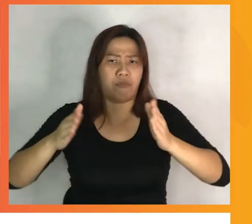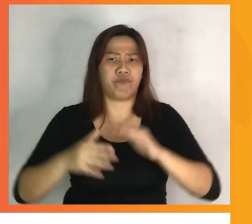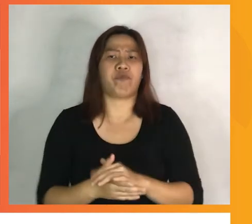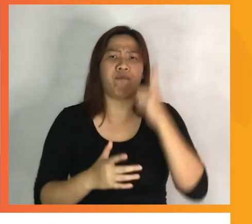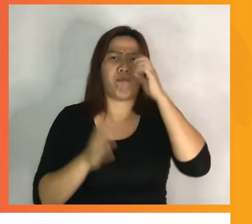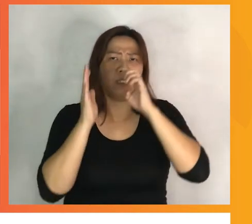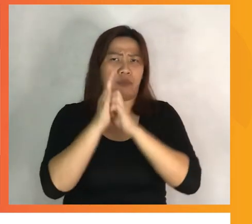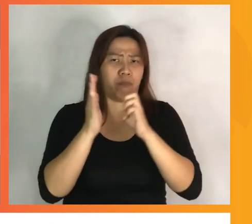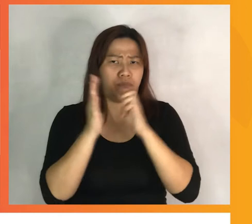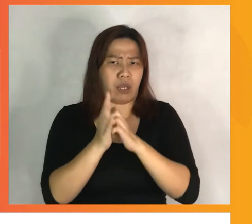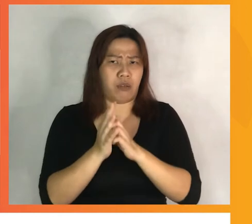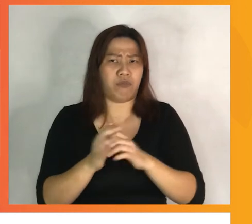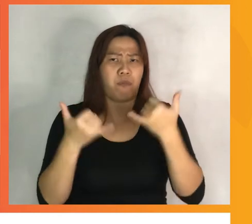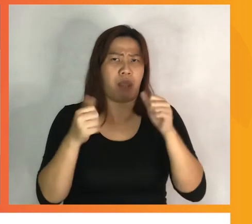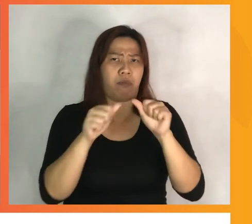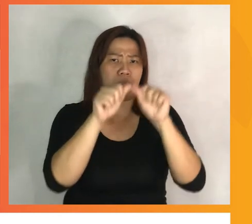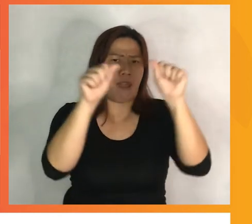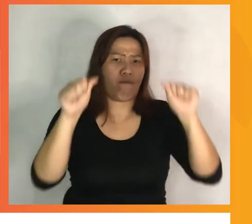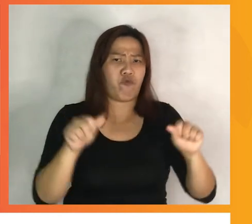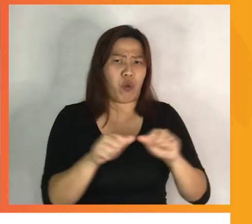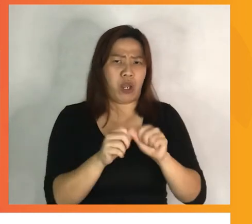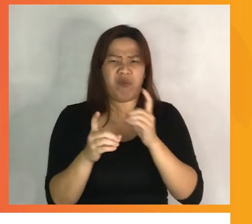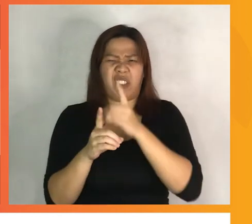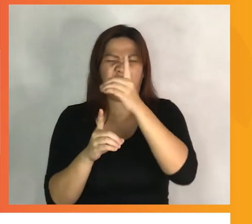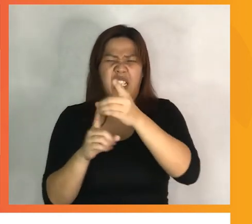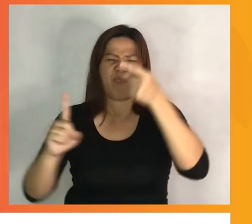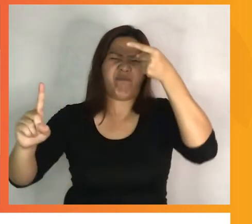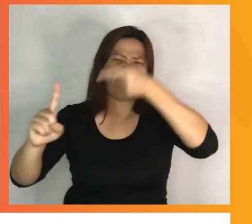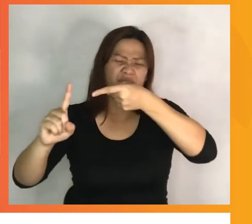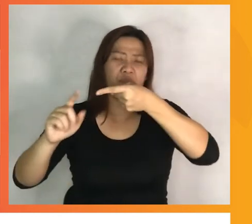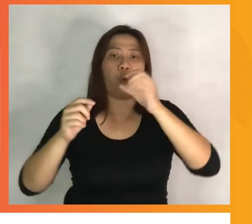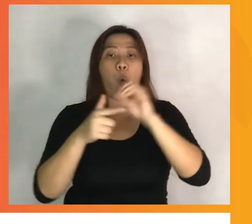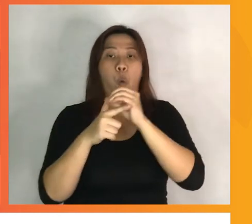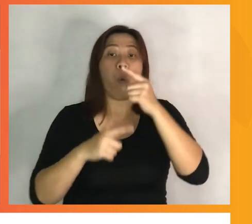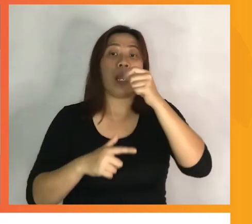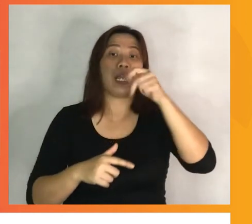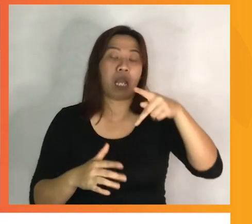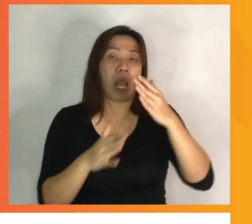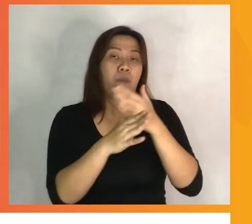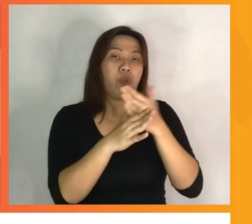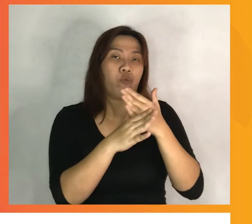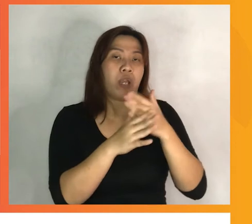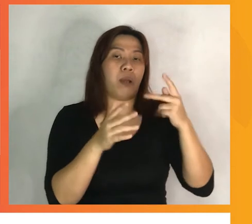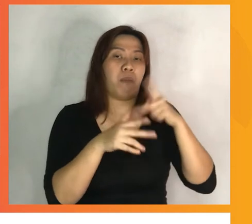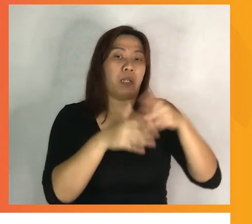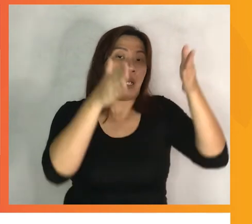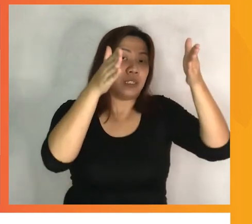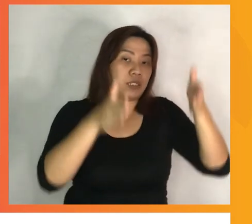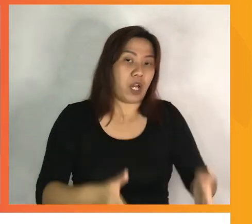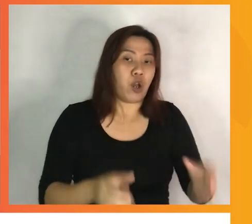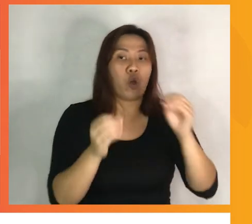For example, this playing area itself, distance to a target, or the